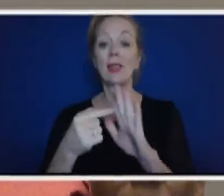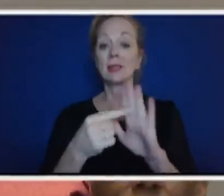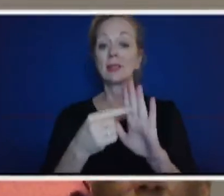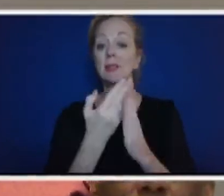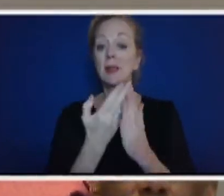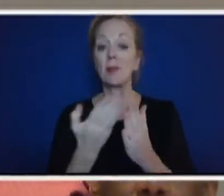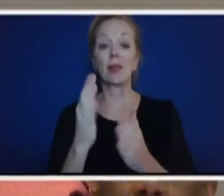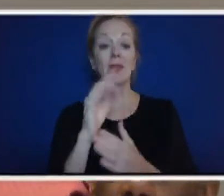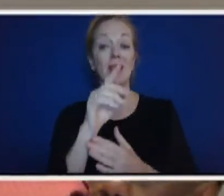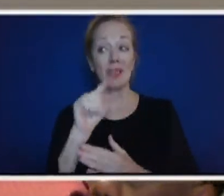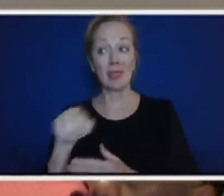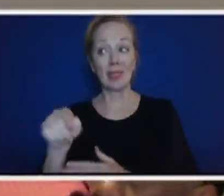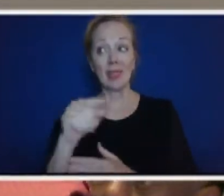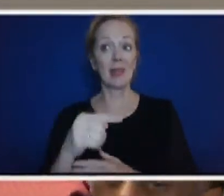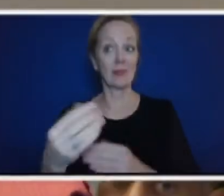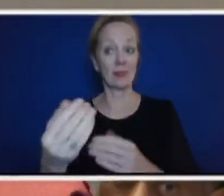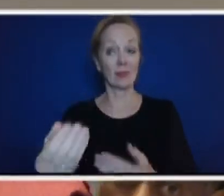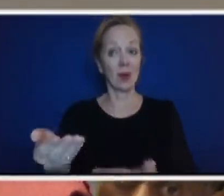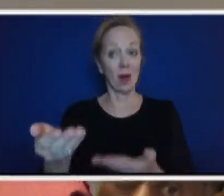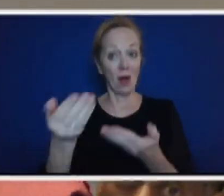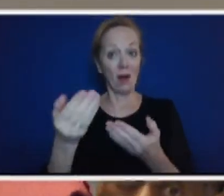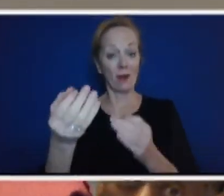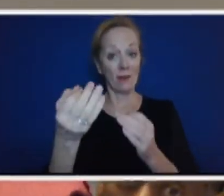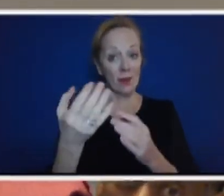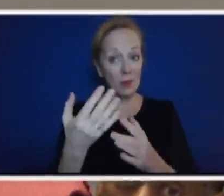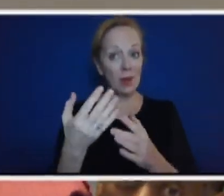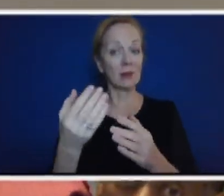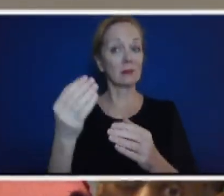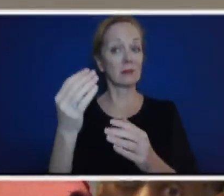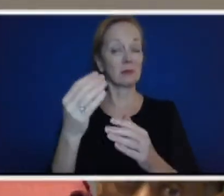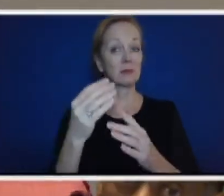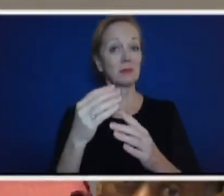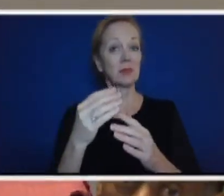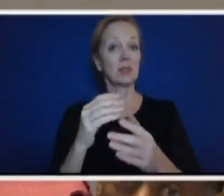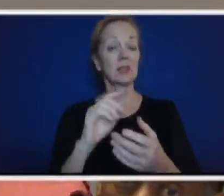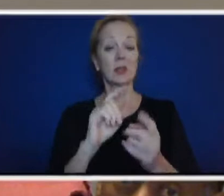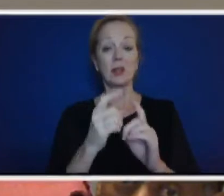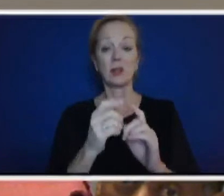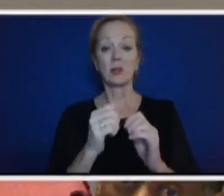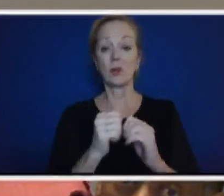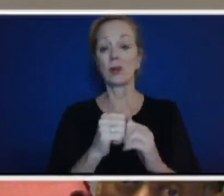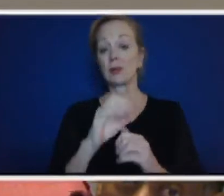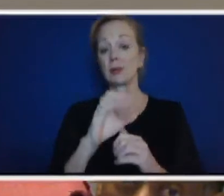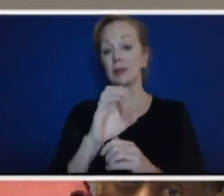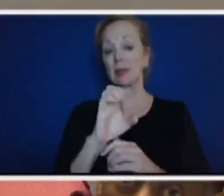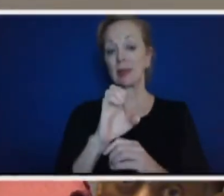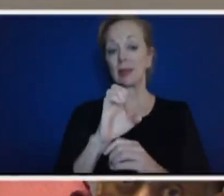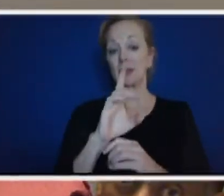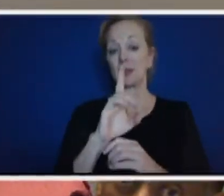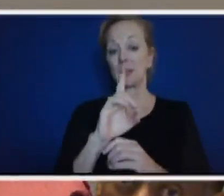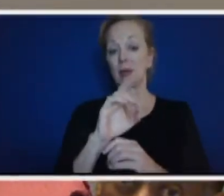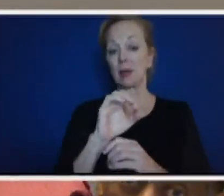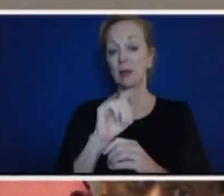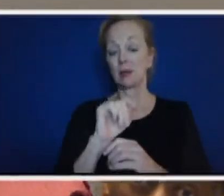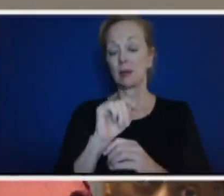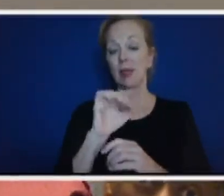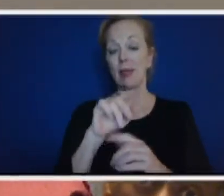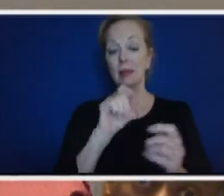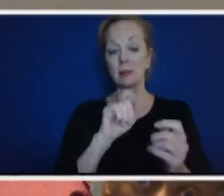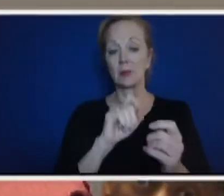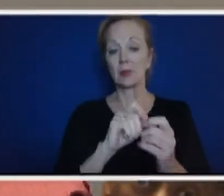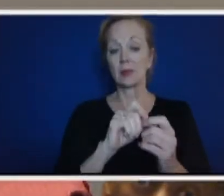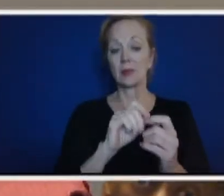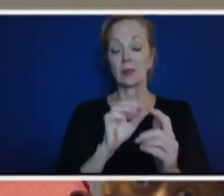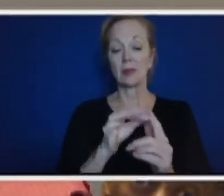has provided input and insight into in conjunction with CDOT. So this specific